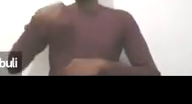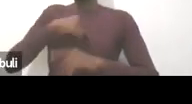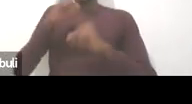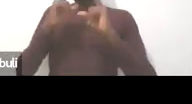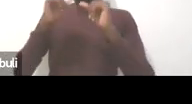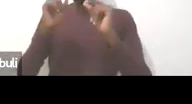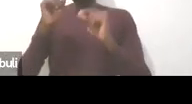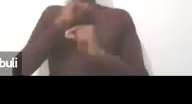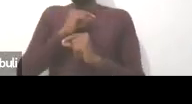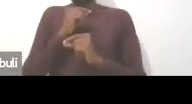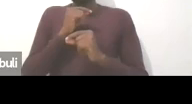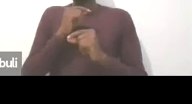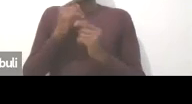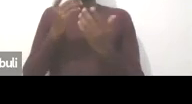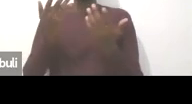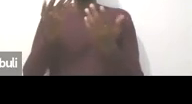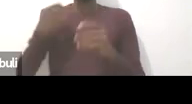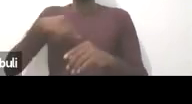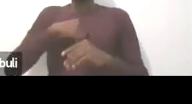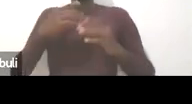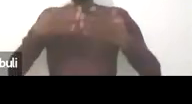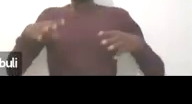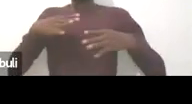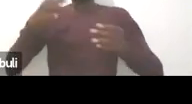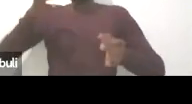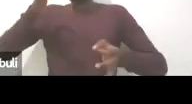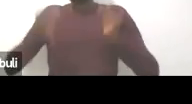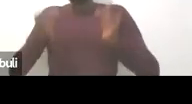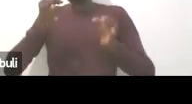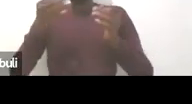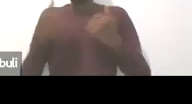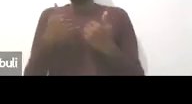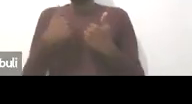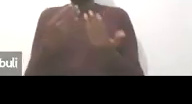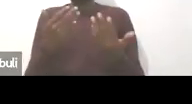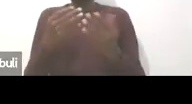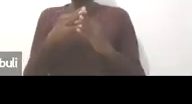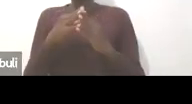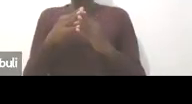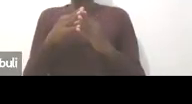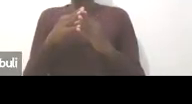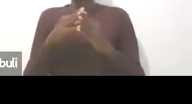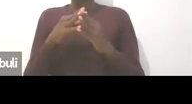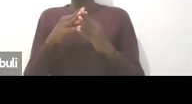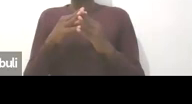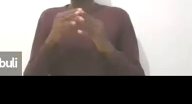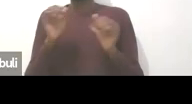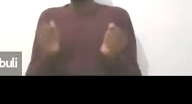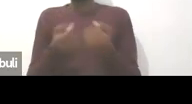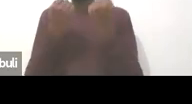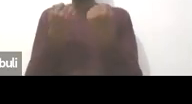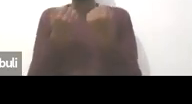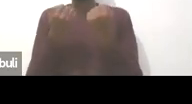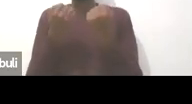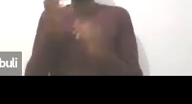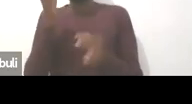humans, we still remain humans, and we can be biased. Or biasness can be provoked by the picture or how